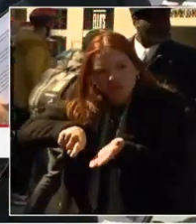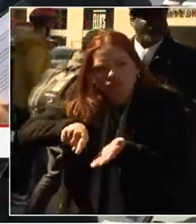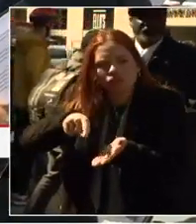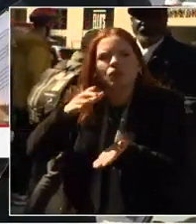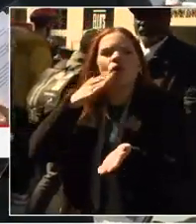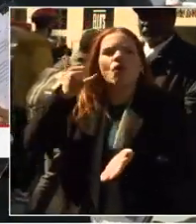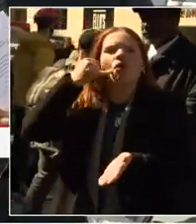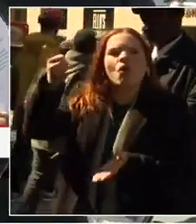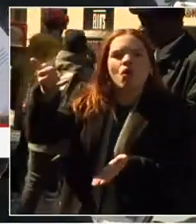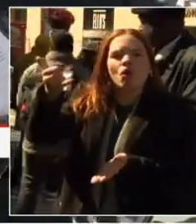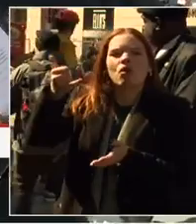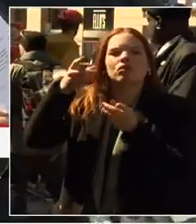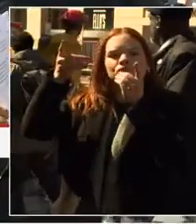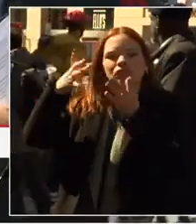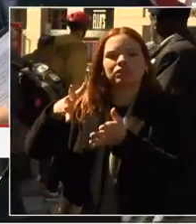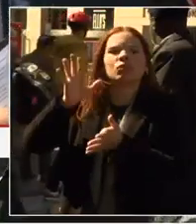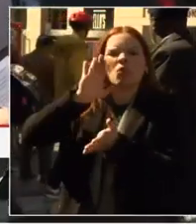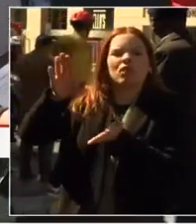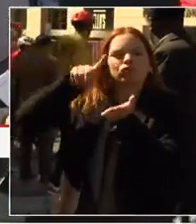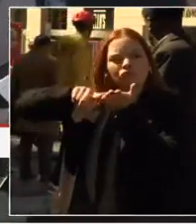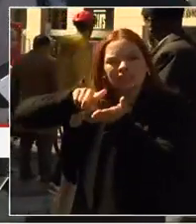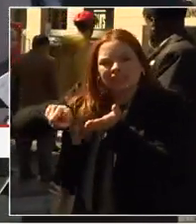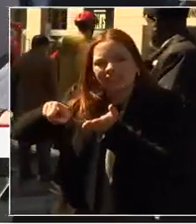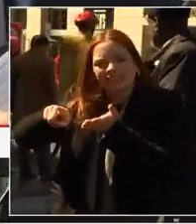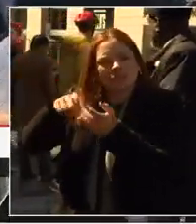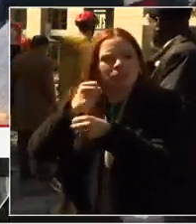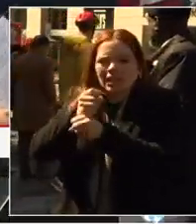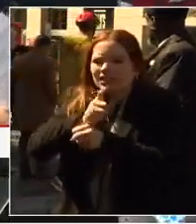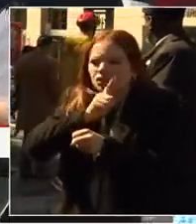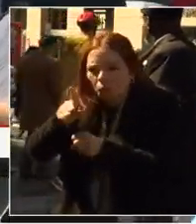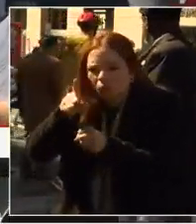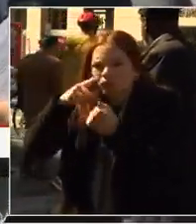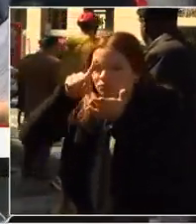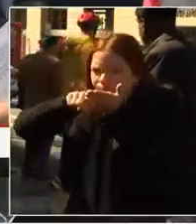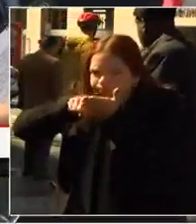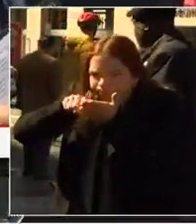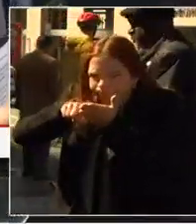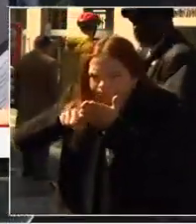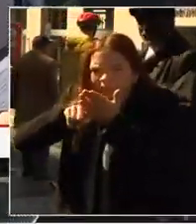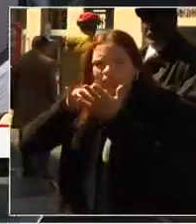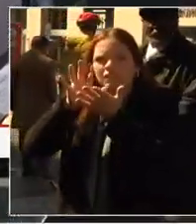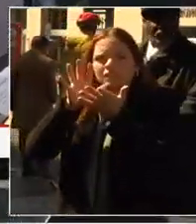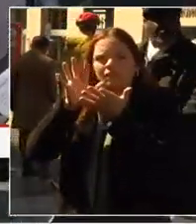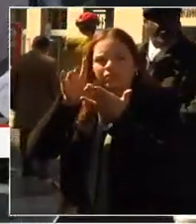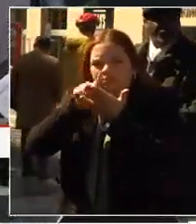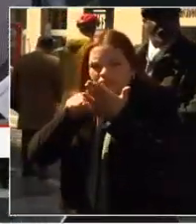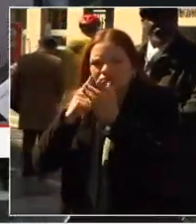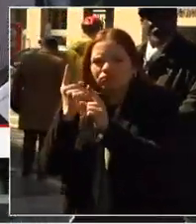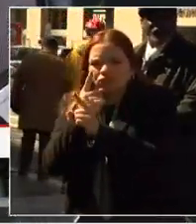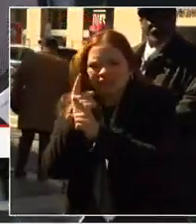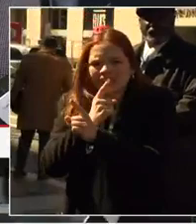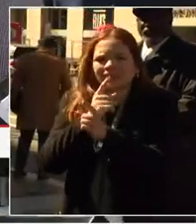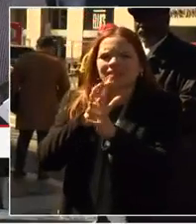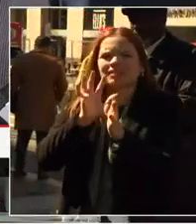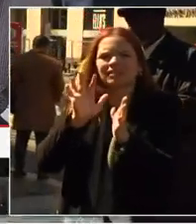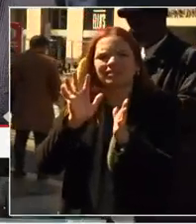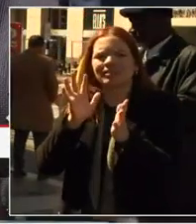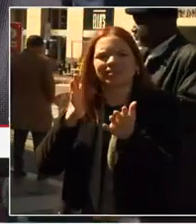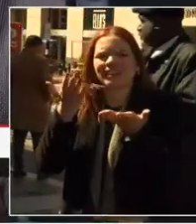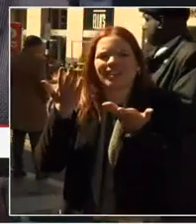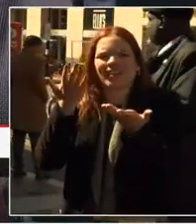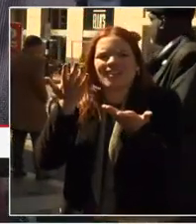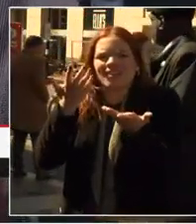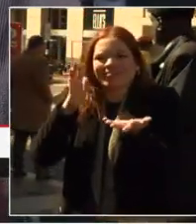to start it. With any investigation, it could go many ways. It just depends upon what